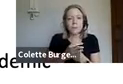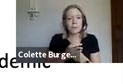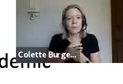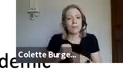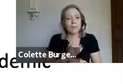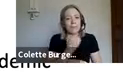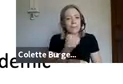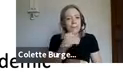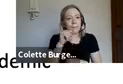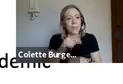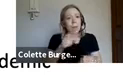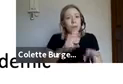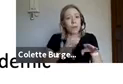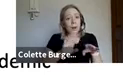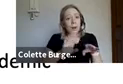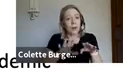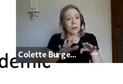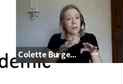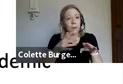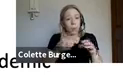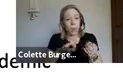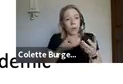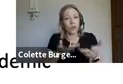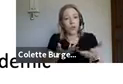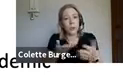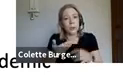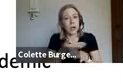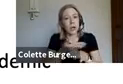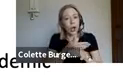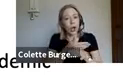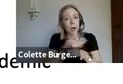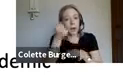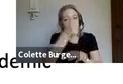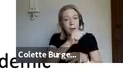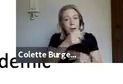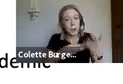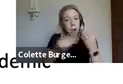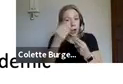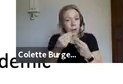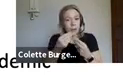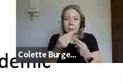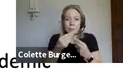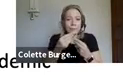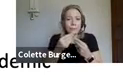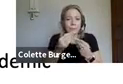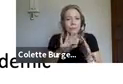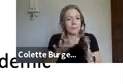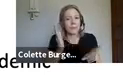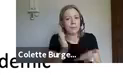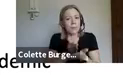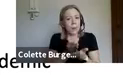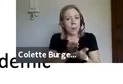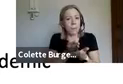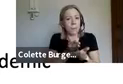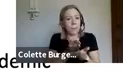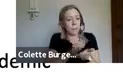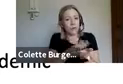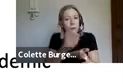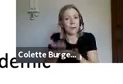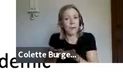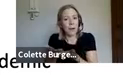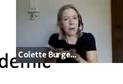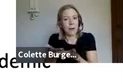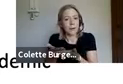of introducing academic learning early to children in this way doesn't actually translate into the hoped